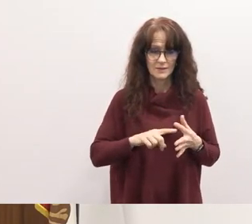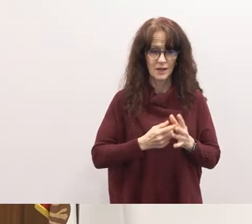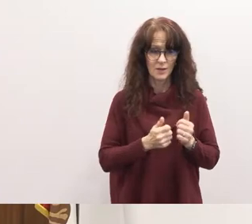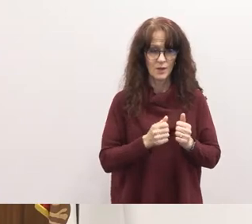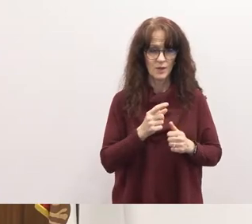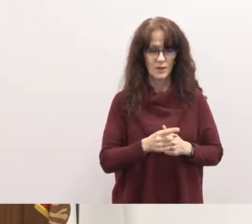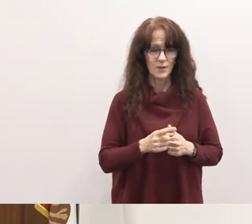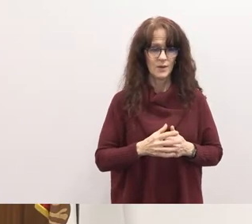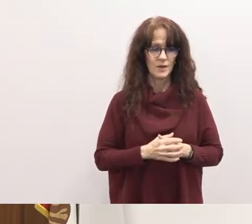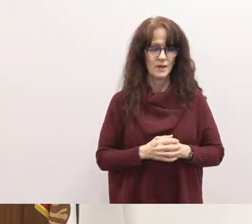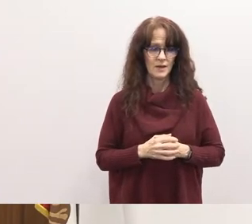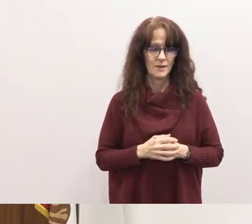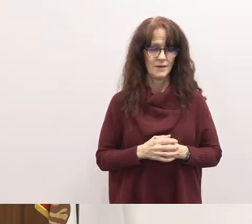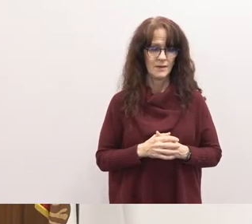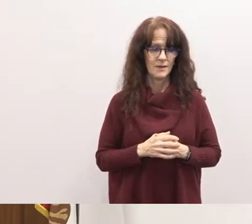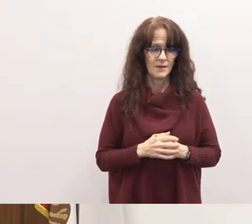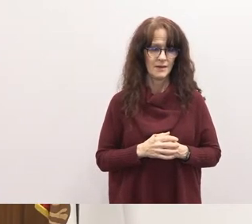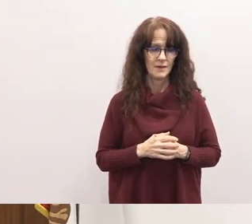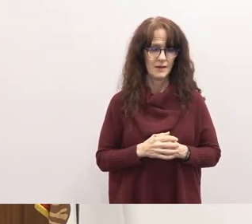All right.